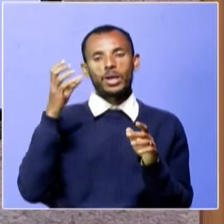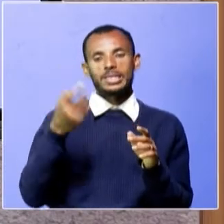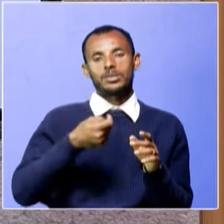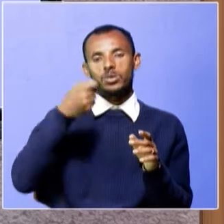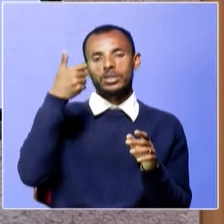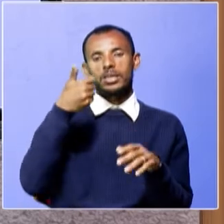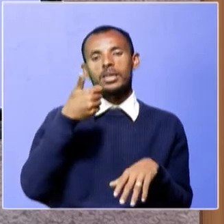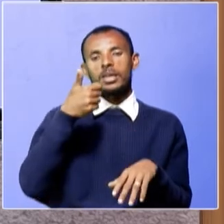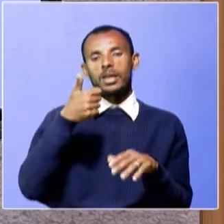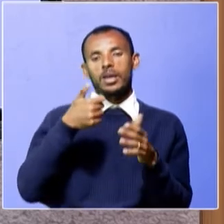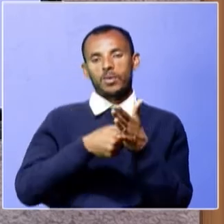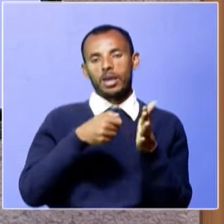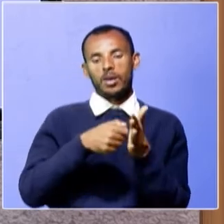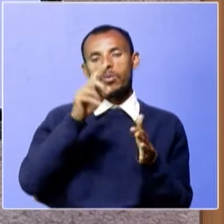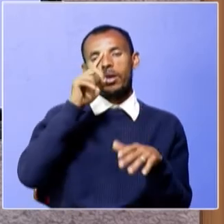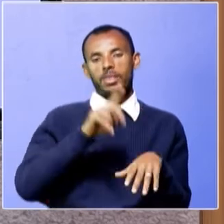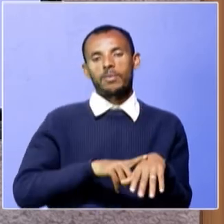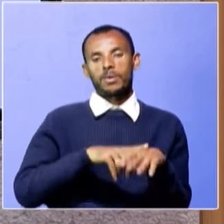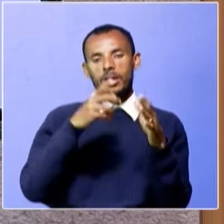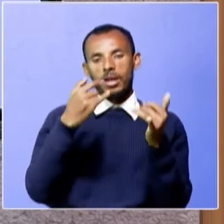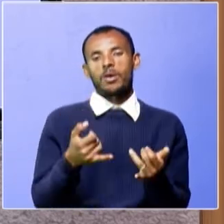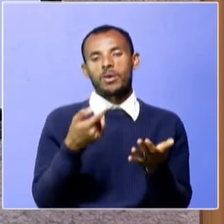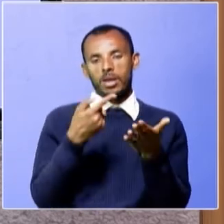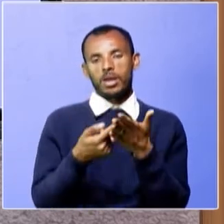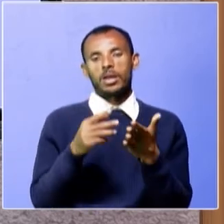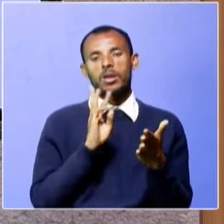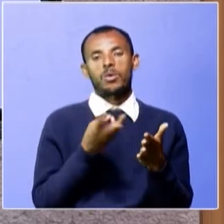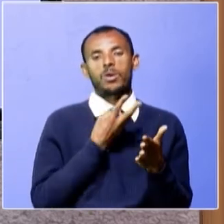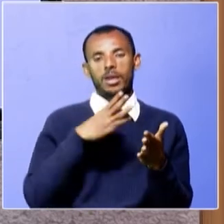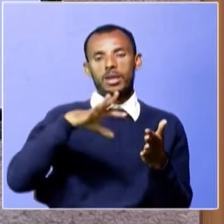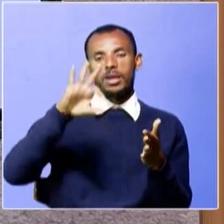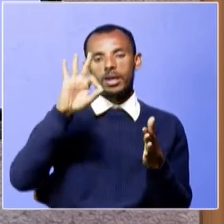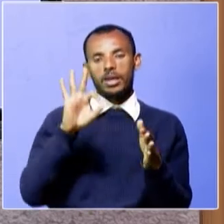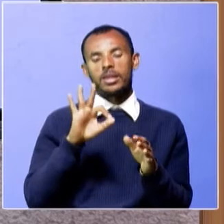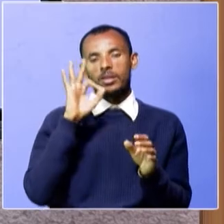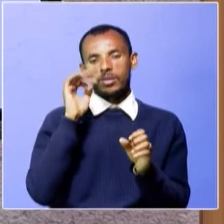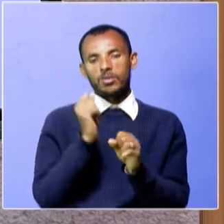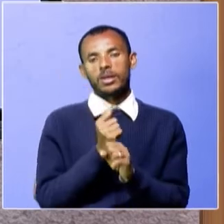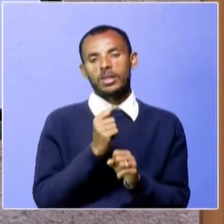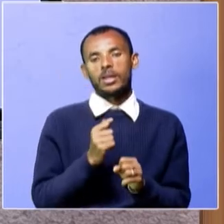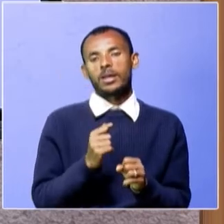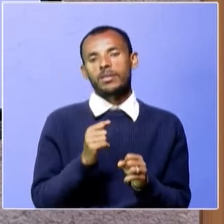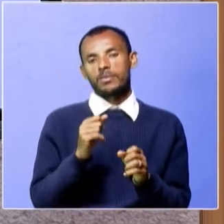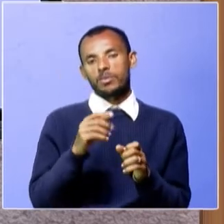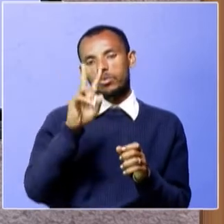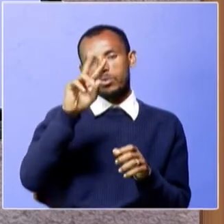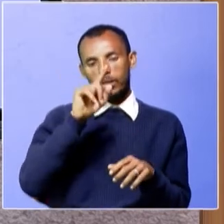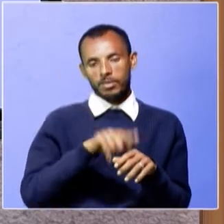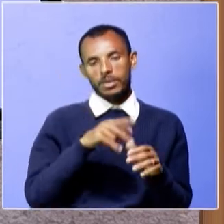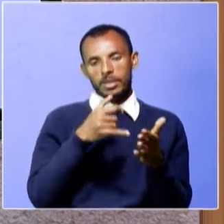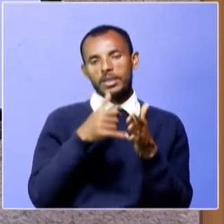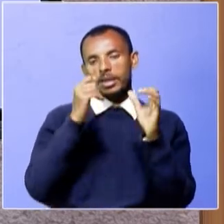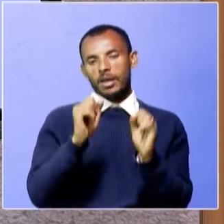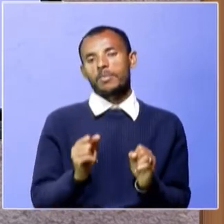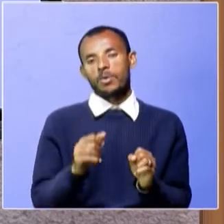tossing a coin once. Now here we are going to do an activity tossing a coin twice. It can be